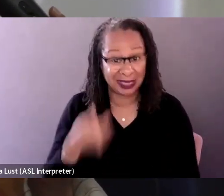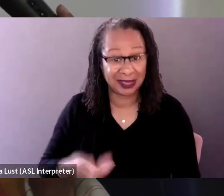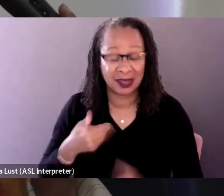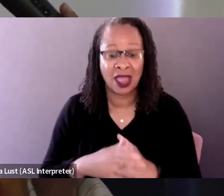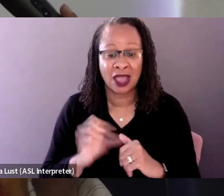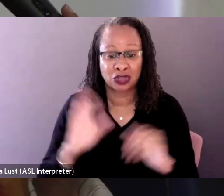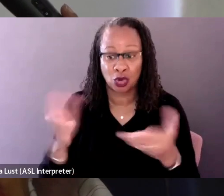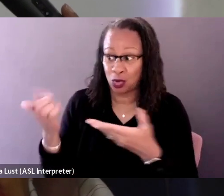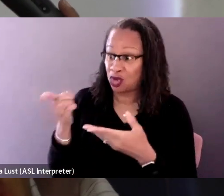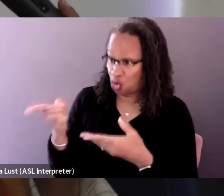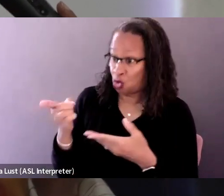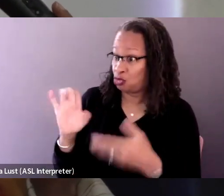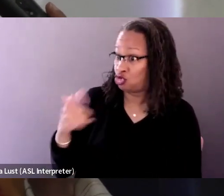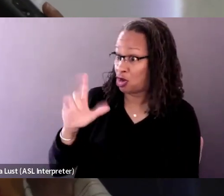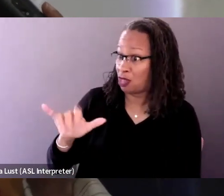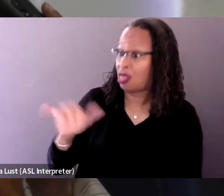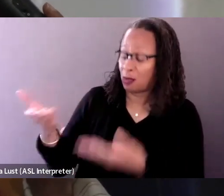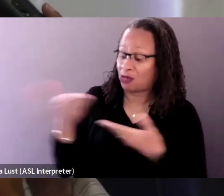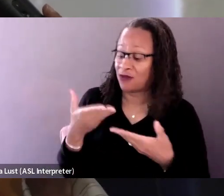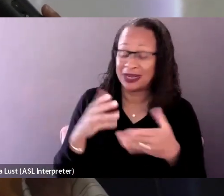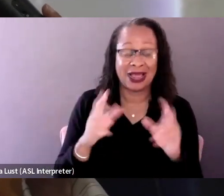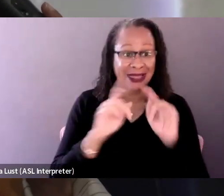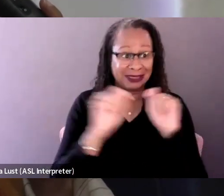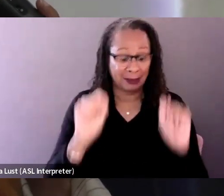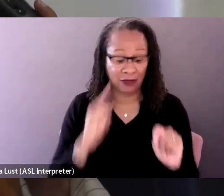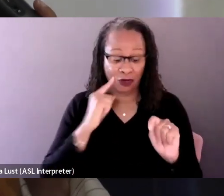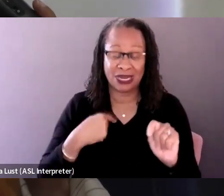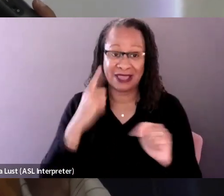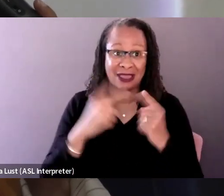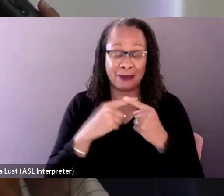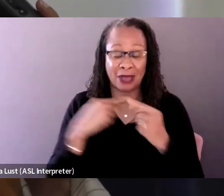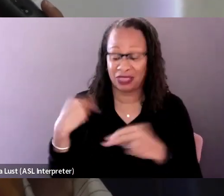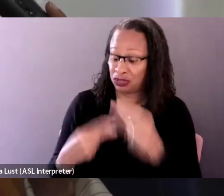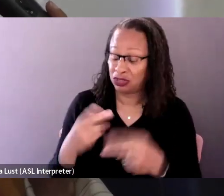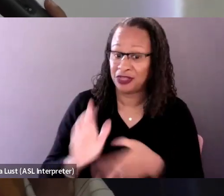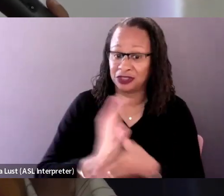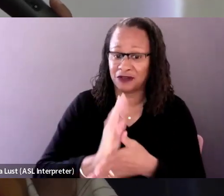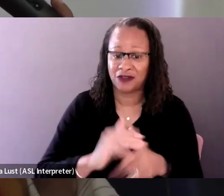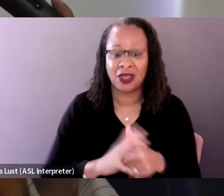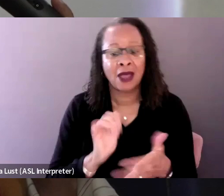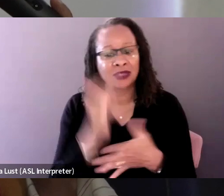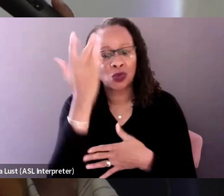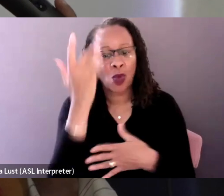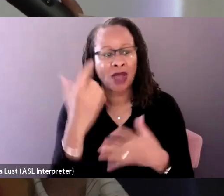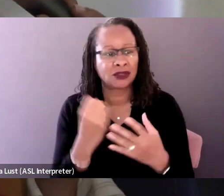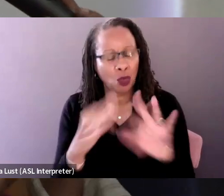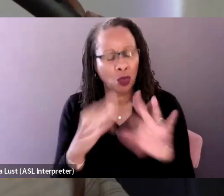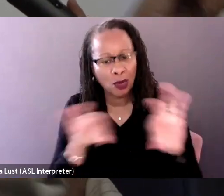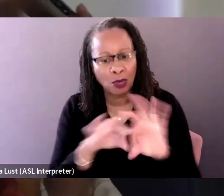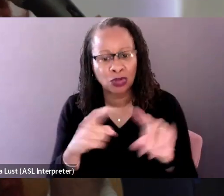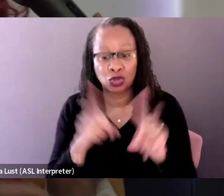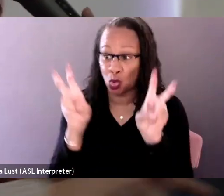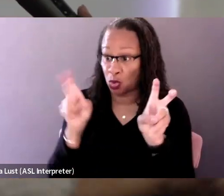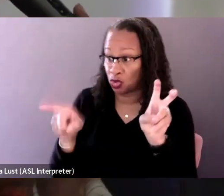about the hybridity of this film, and so that's why it was also so important to quote you in the beginning of this film, to be like, first of all,